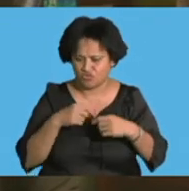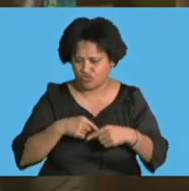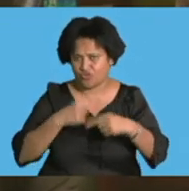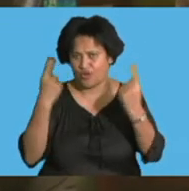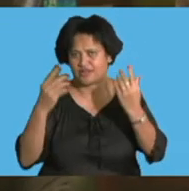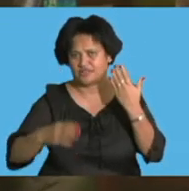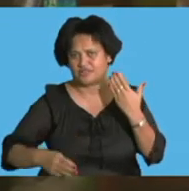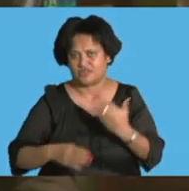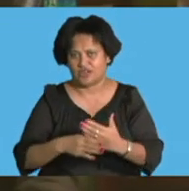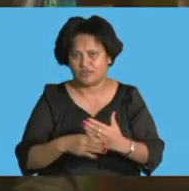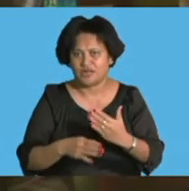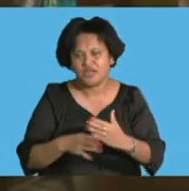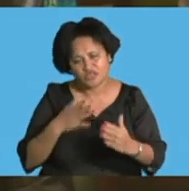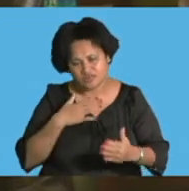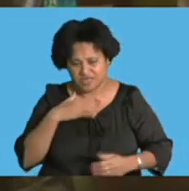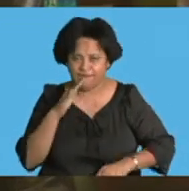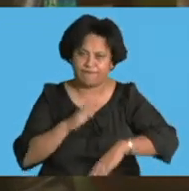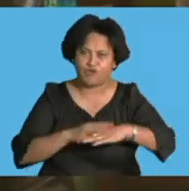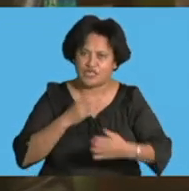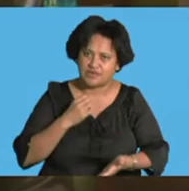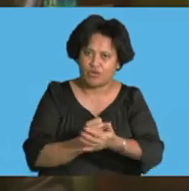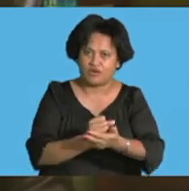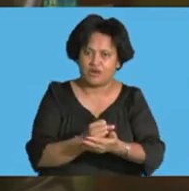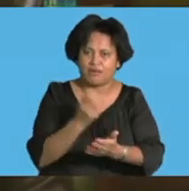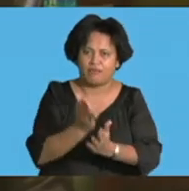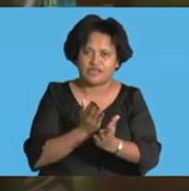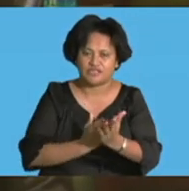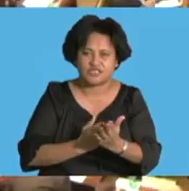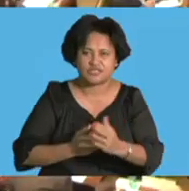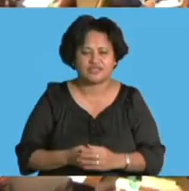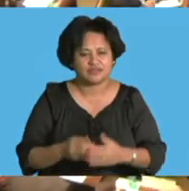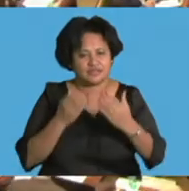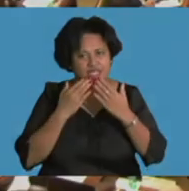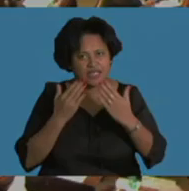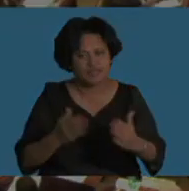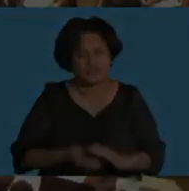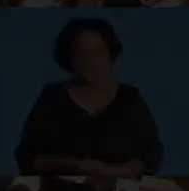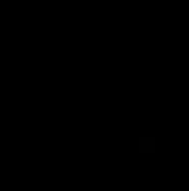I fully support the 2019 and 2020 budget. Thank you, sir.